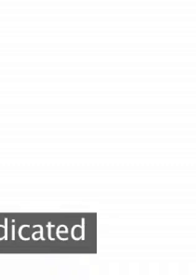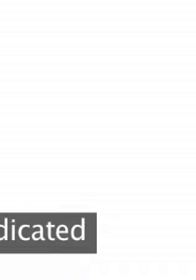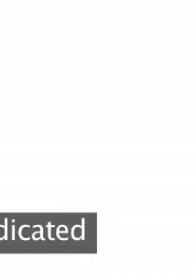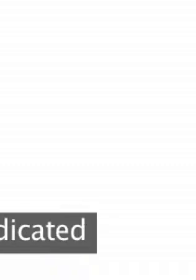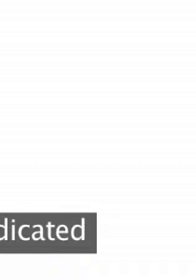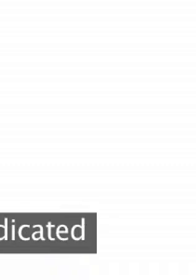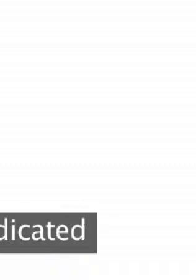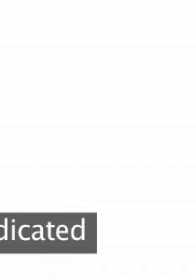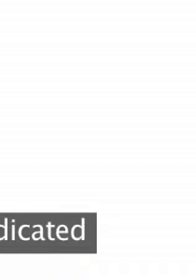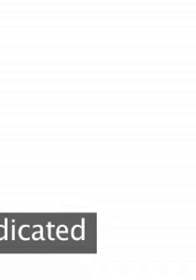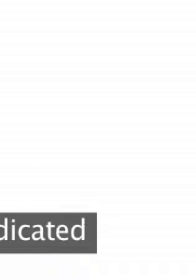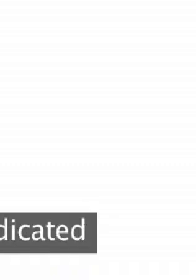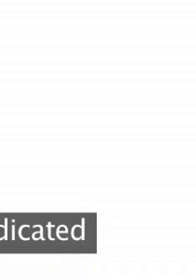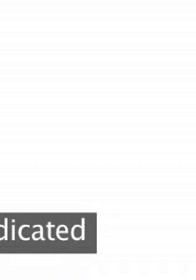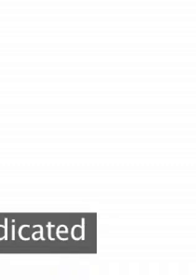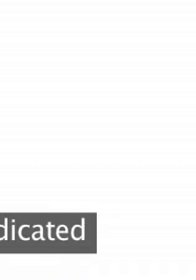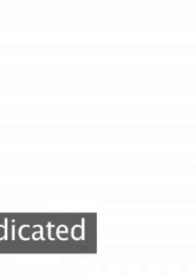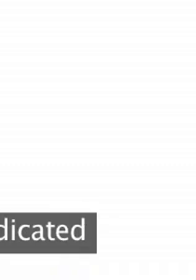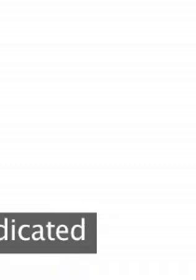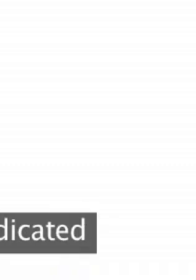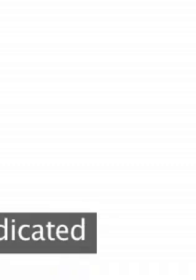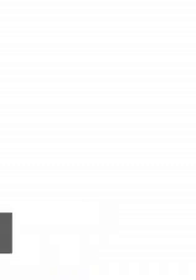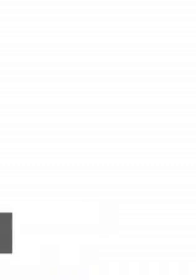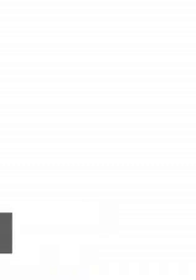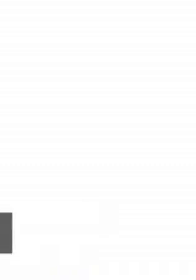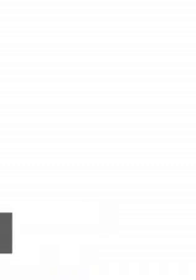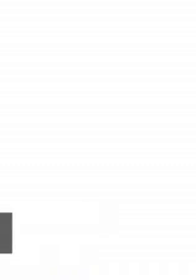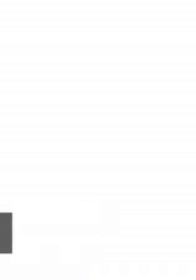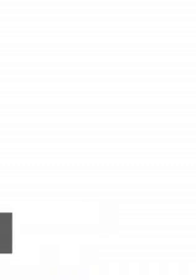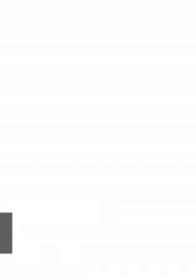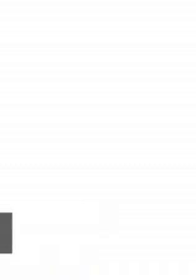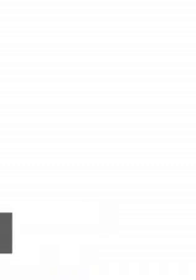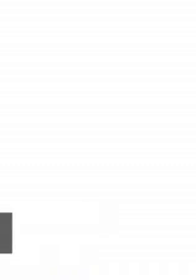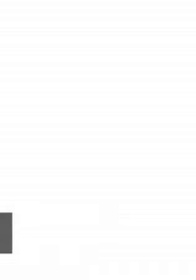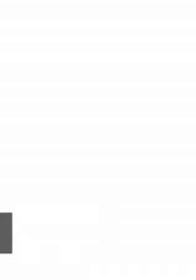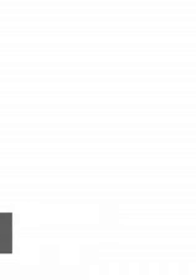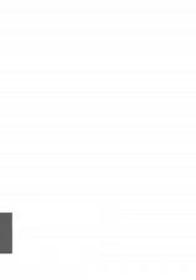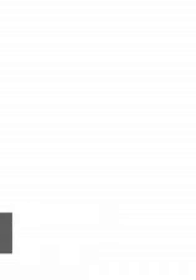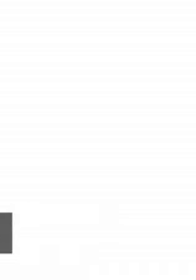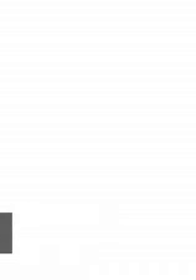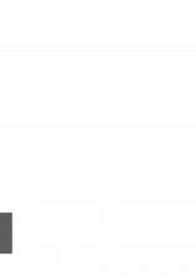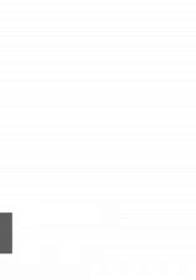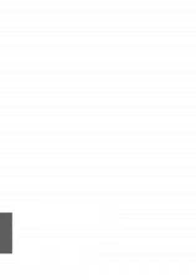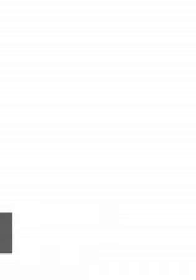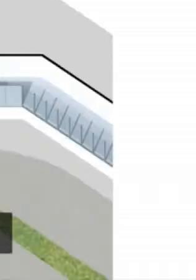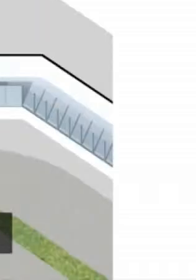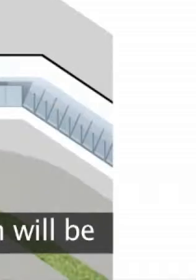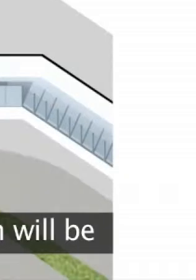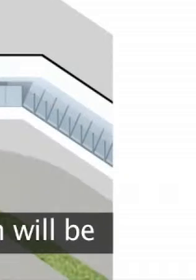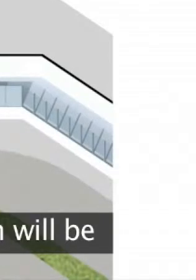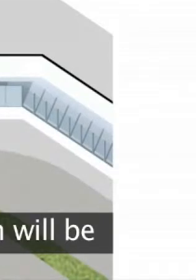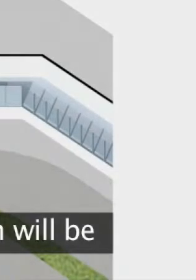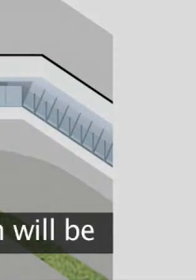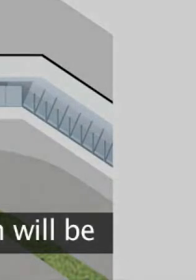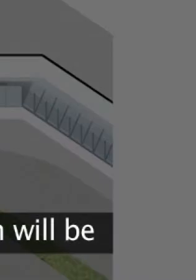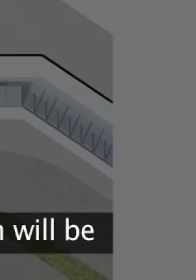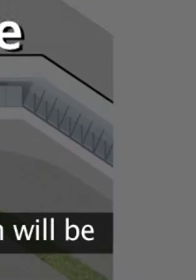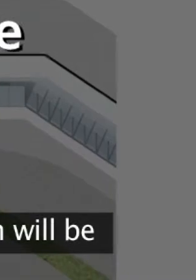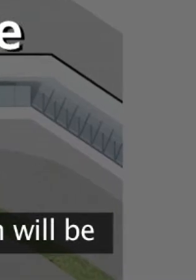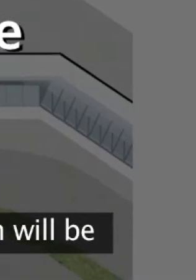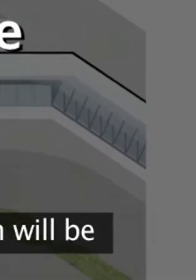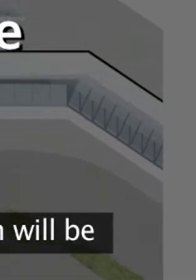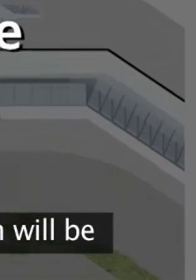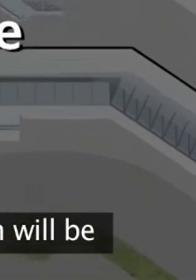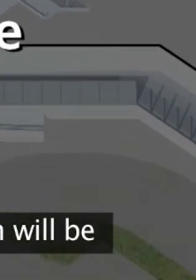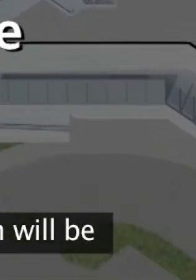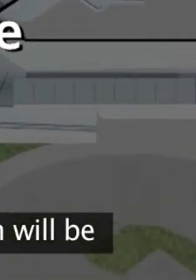rooms with plenty of space for children and parents, and a dedicated room for child and adolescent mental health support. Adults may be streamed to